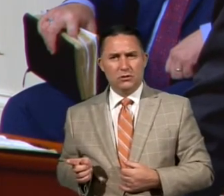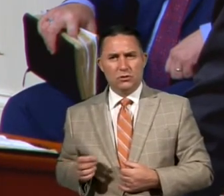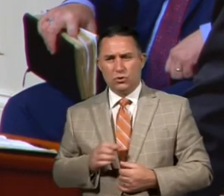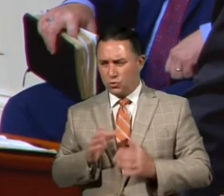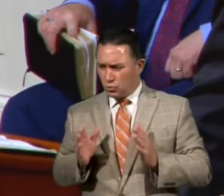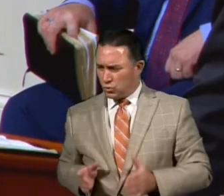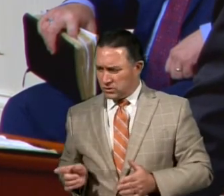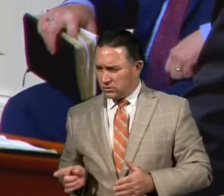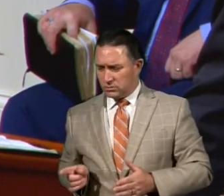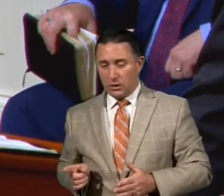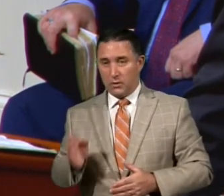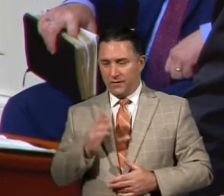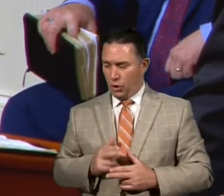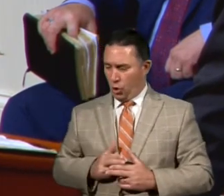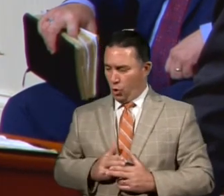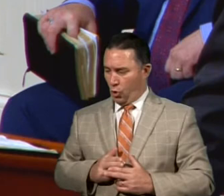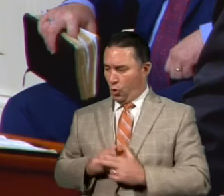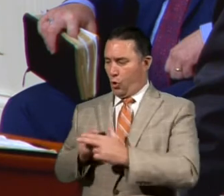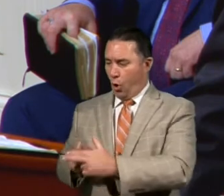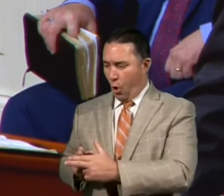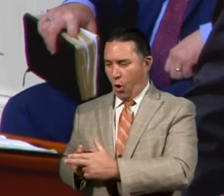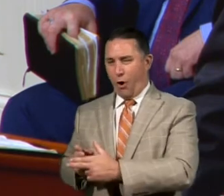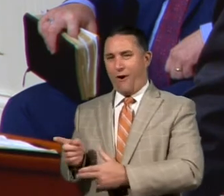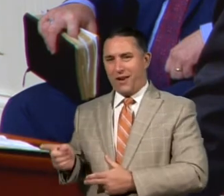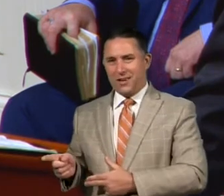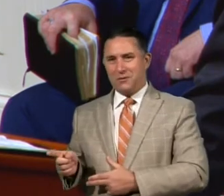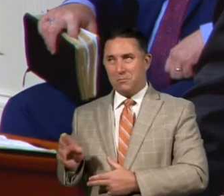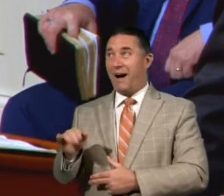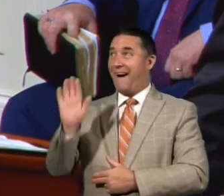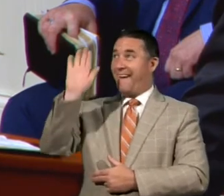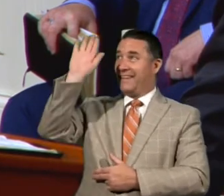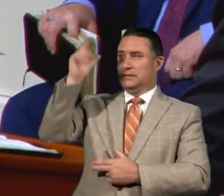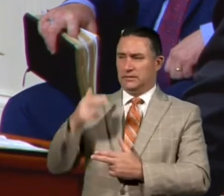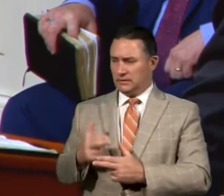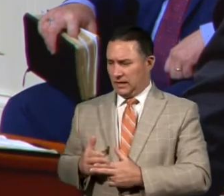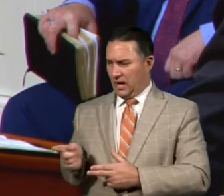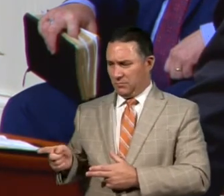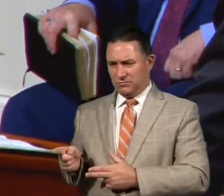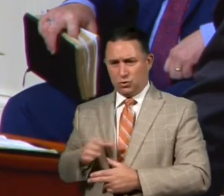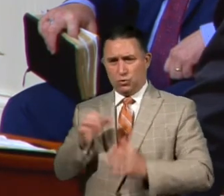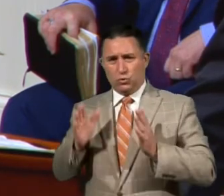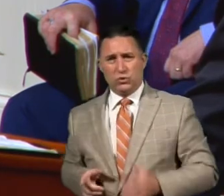I'd have never called them by his name.